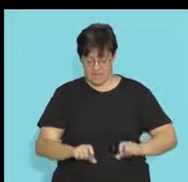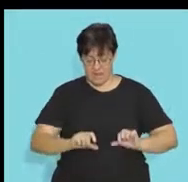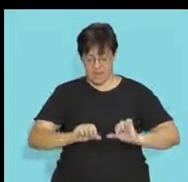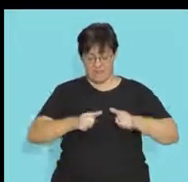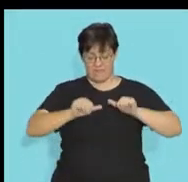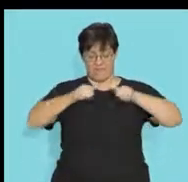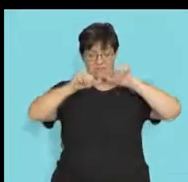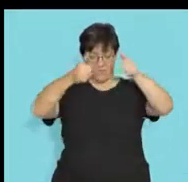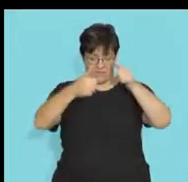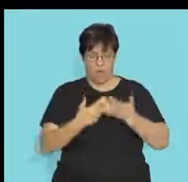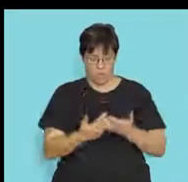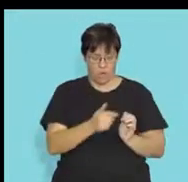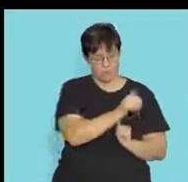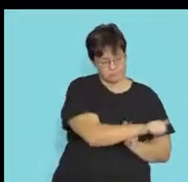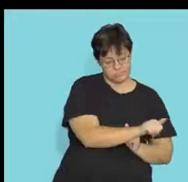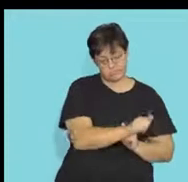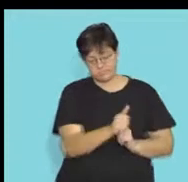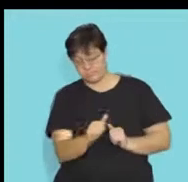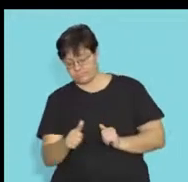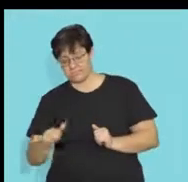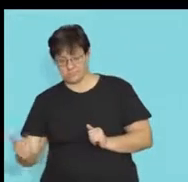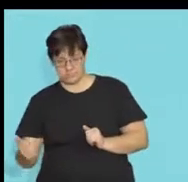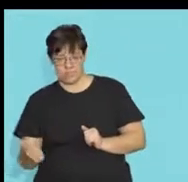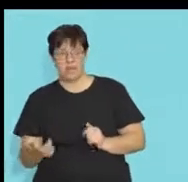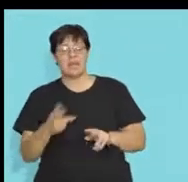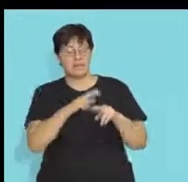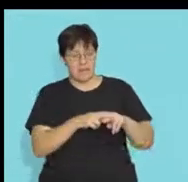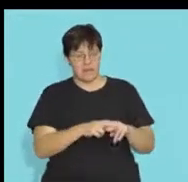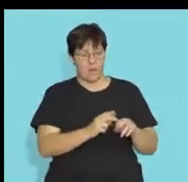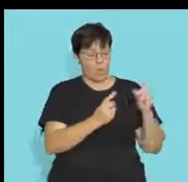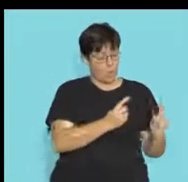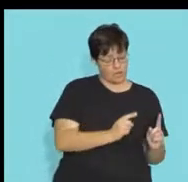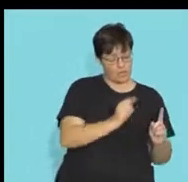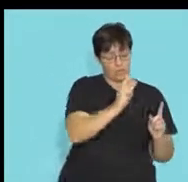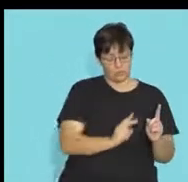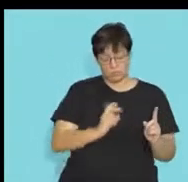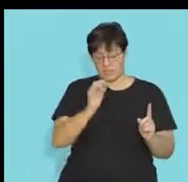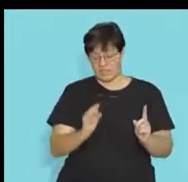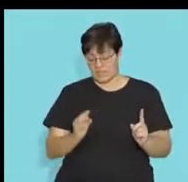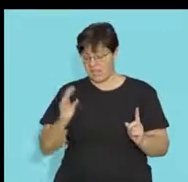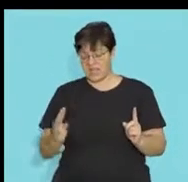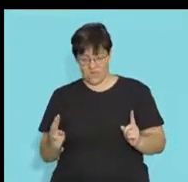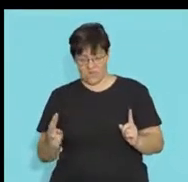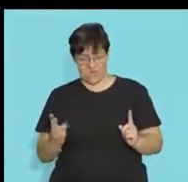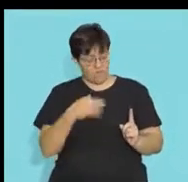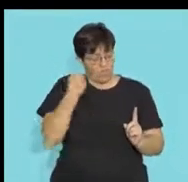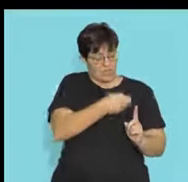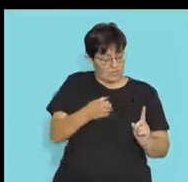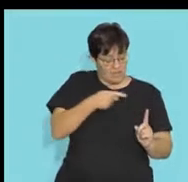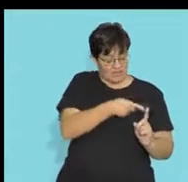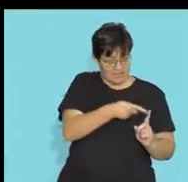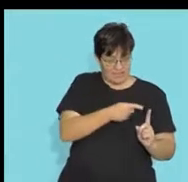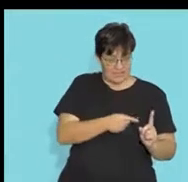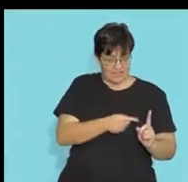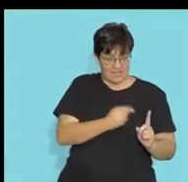of trophic organization points to the position an individual occupies from the start of the